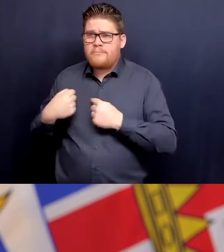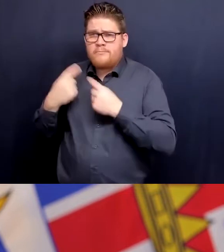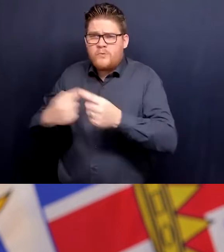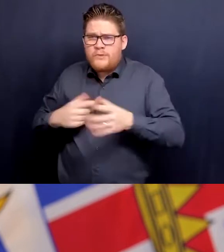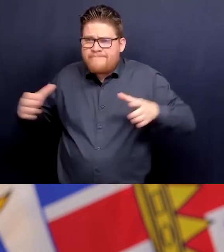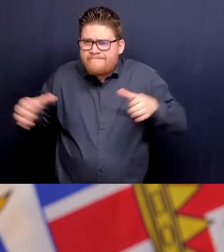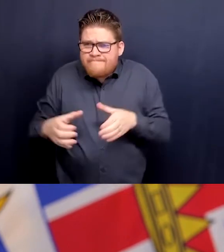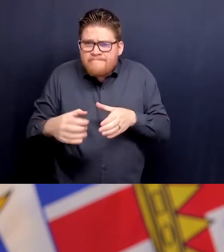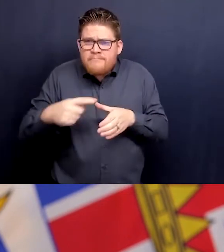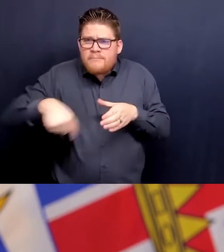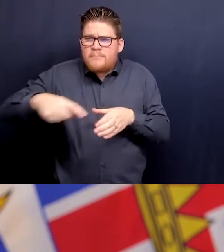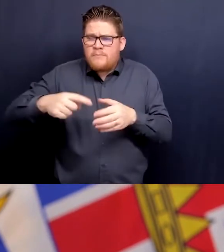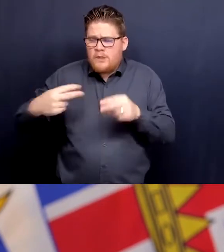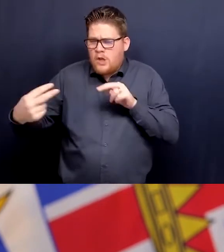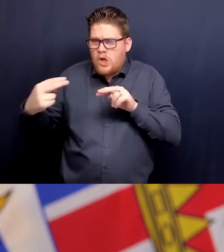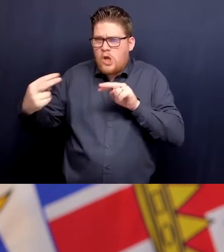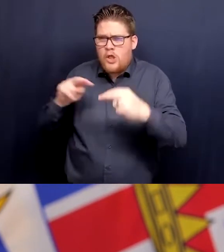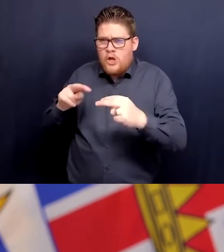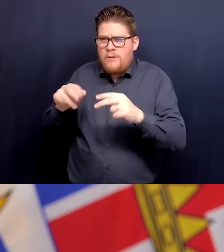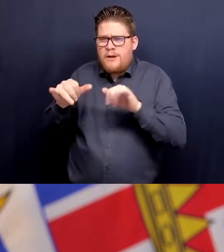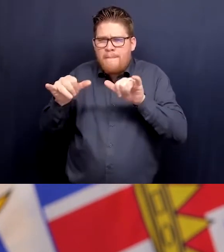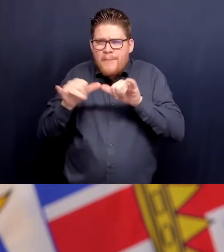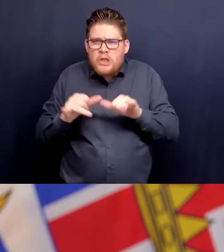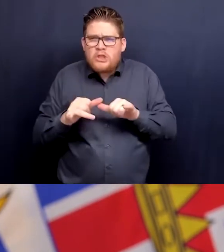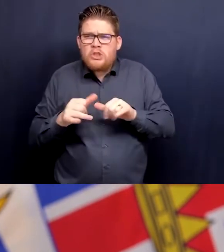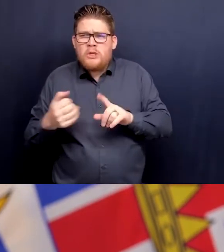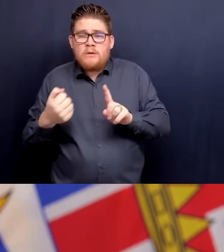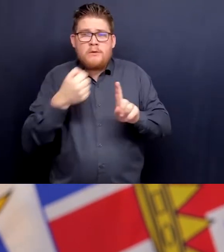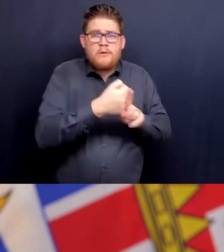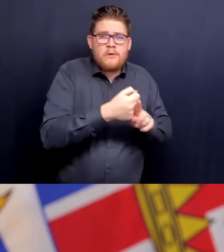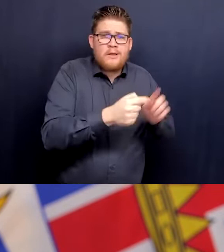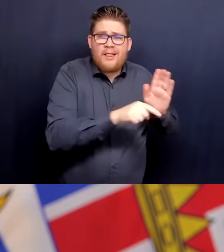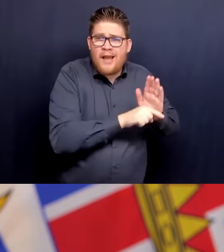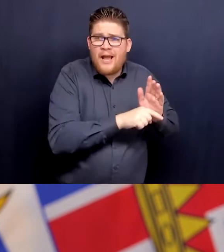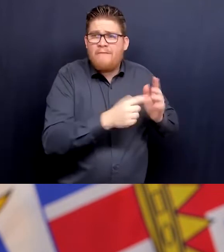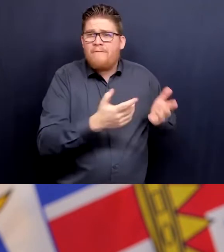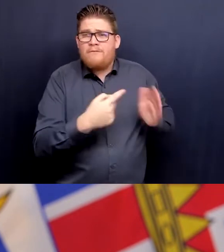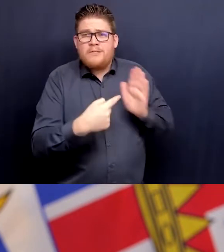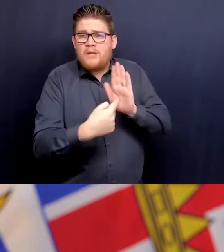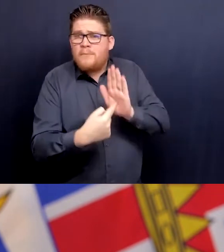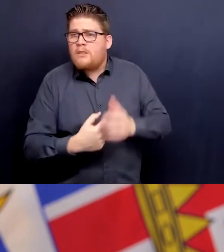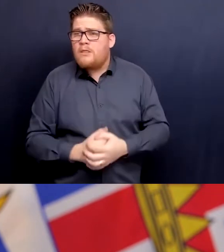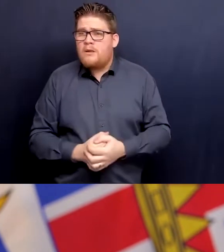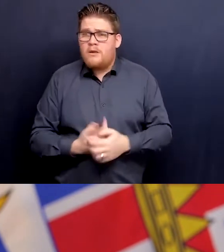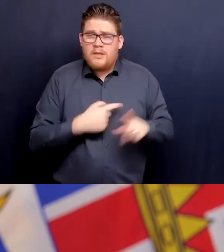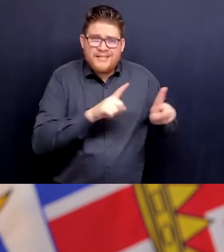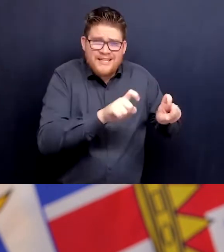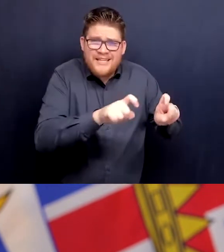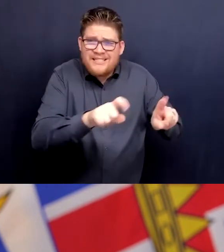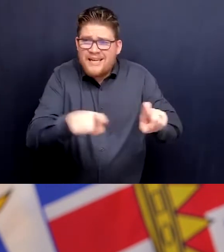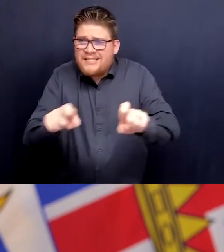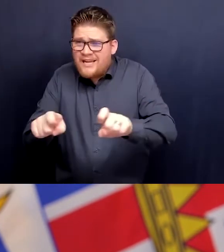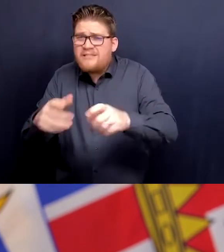measuring the unintended consequences. We've done things like the COVID Speak survey to help understand the impacts,